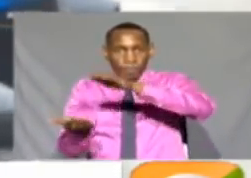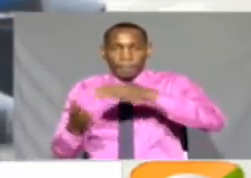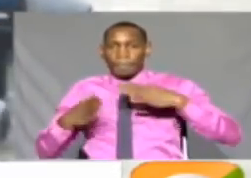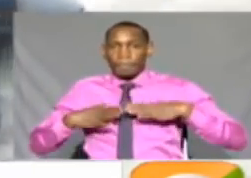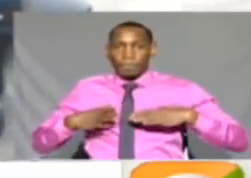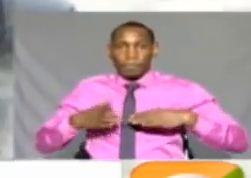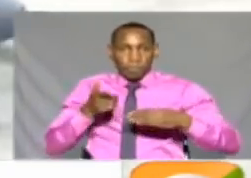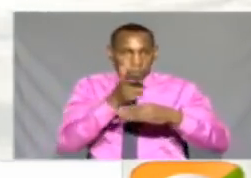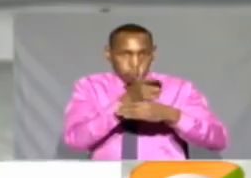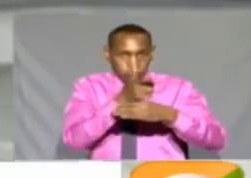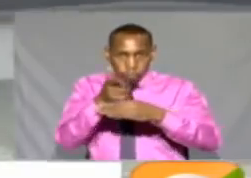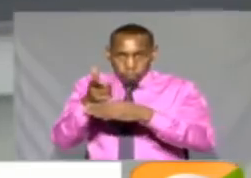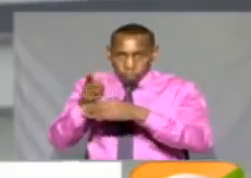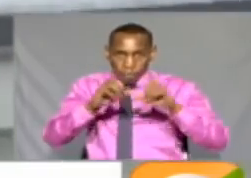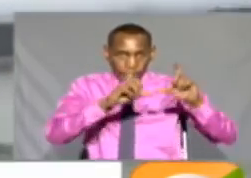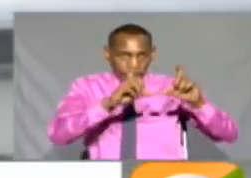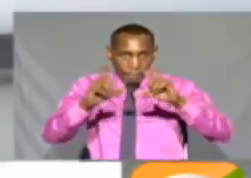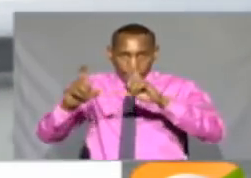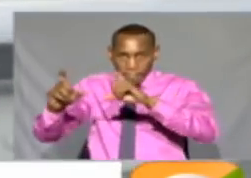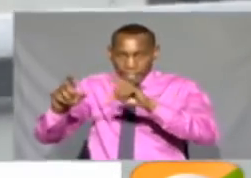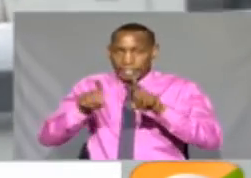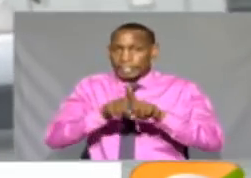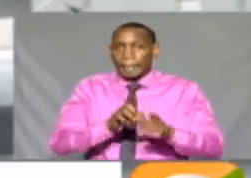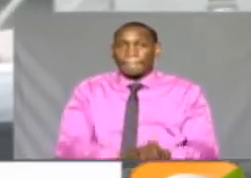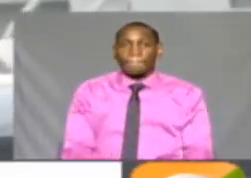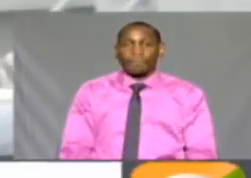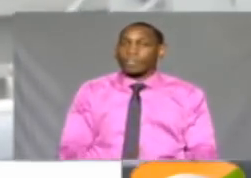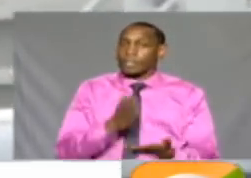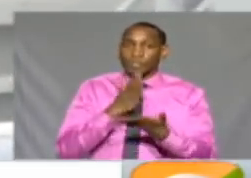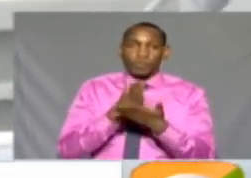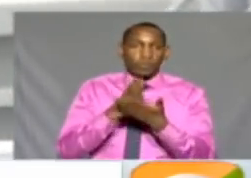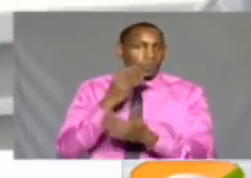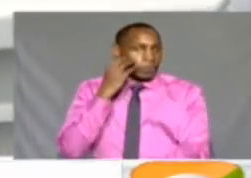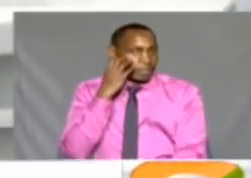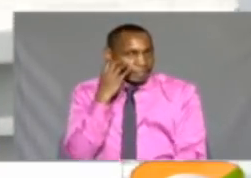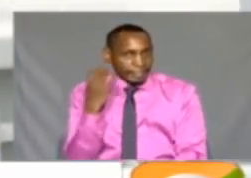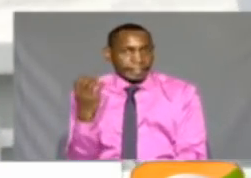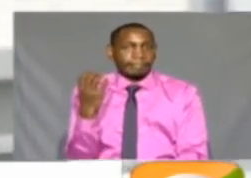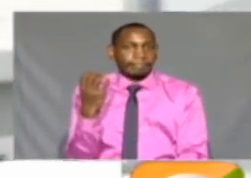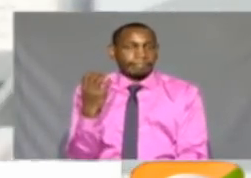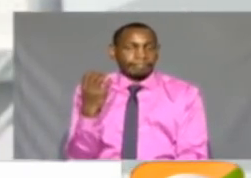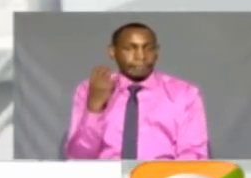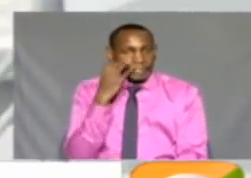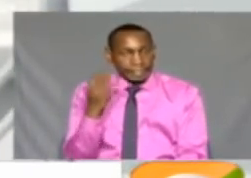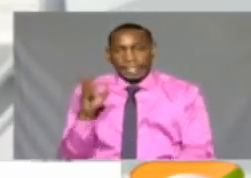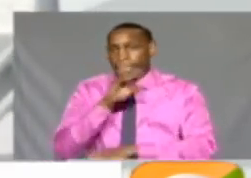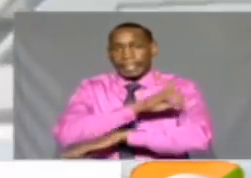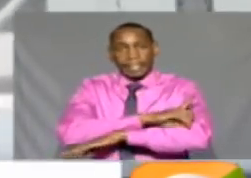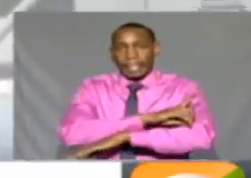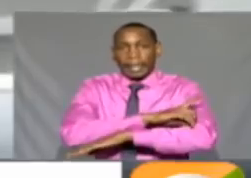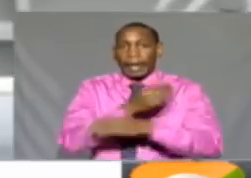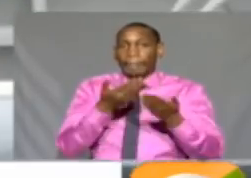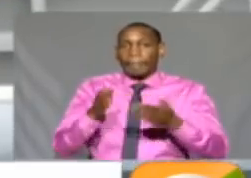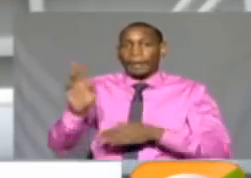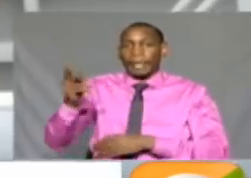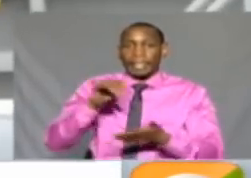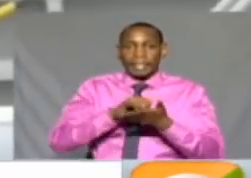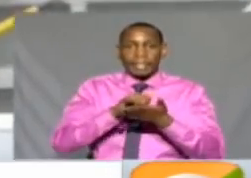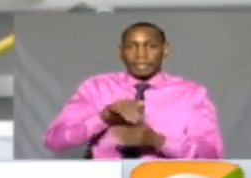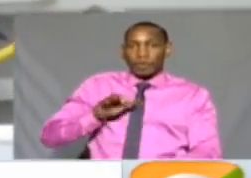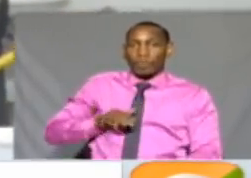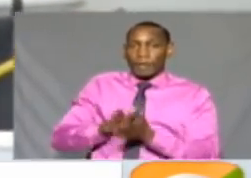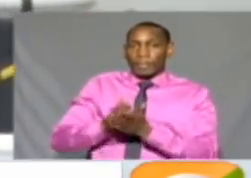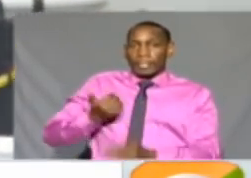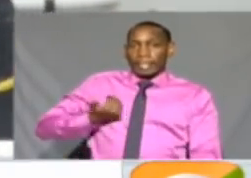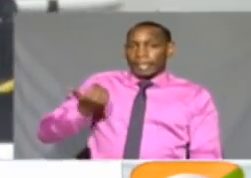lots of photographs of that. I think this is a very sad day for Kenya. That poor lady and the